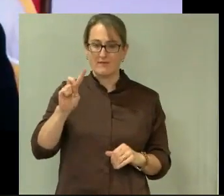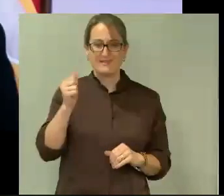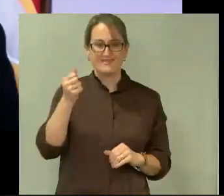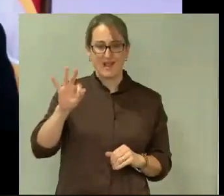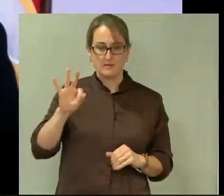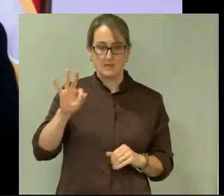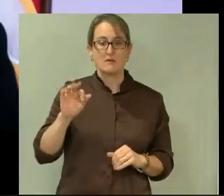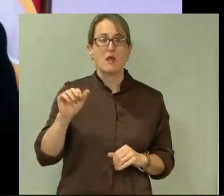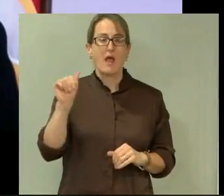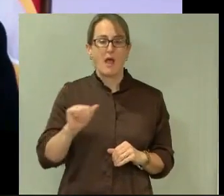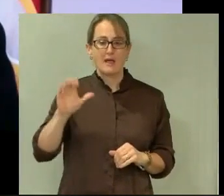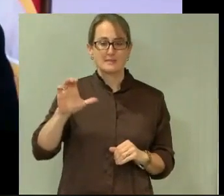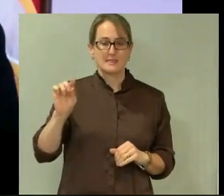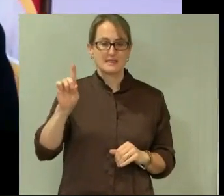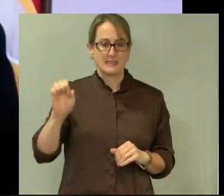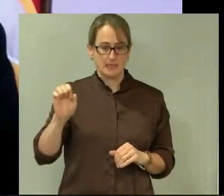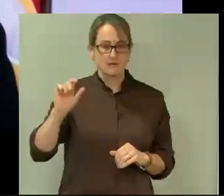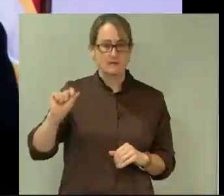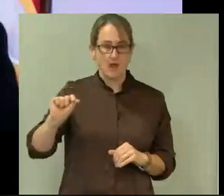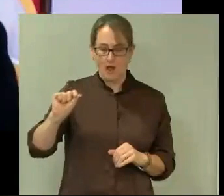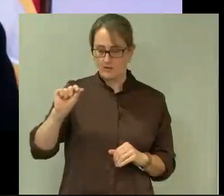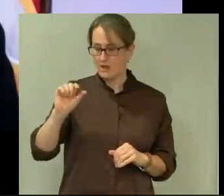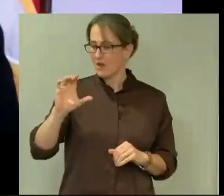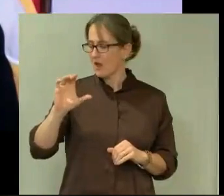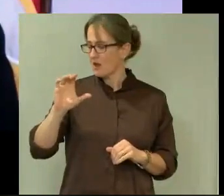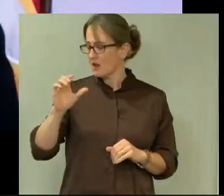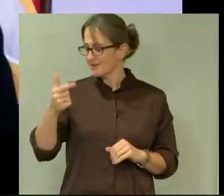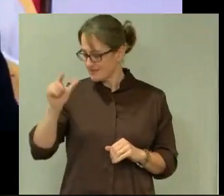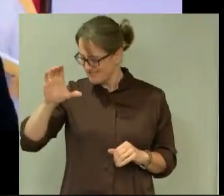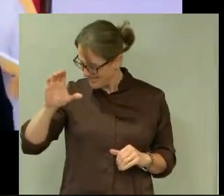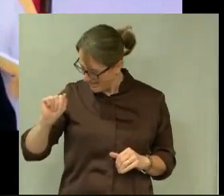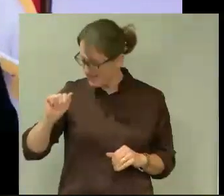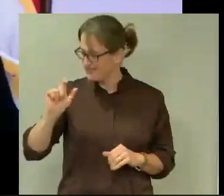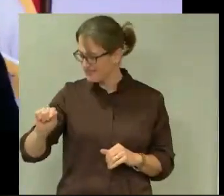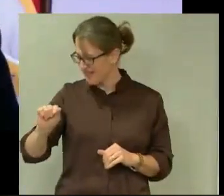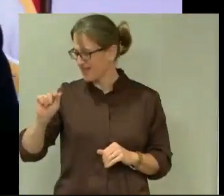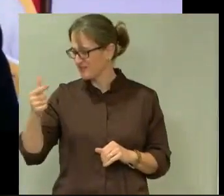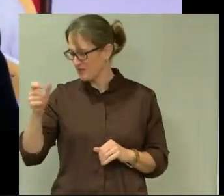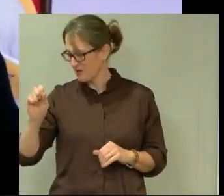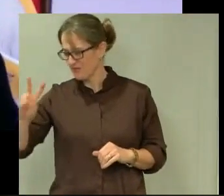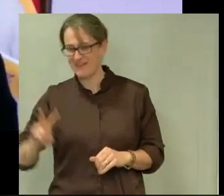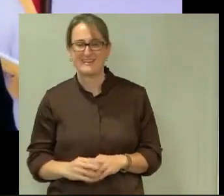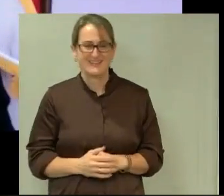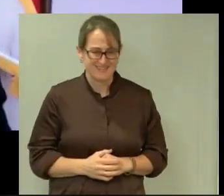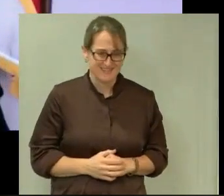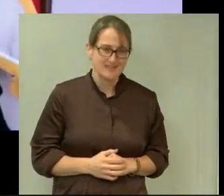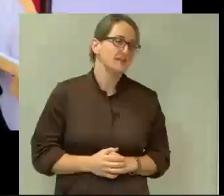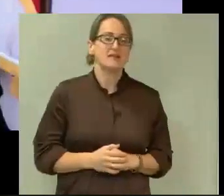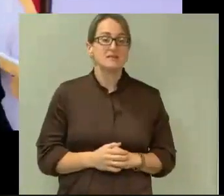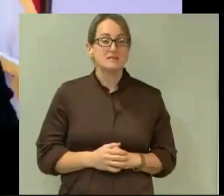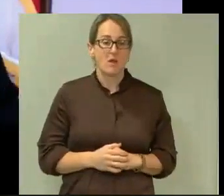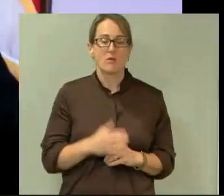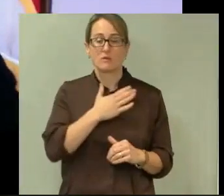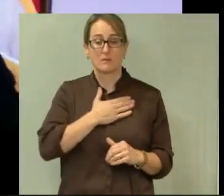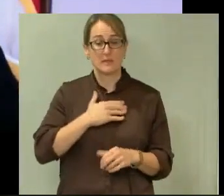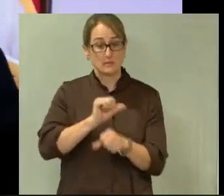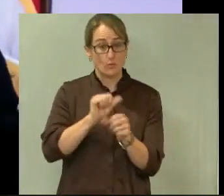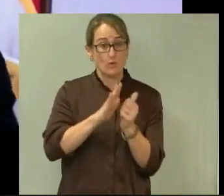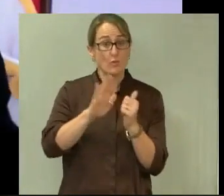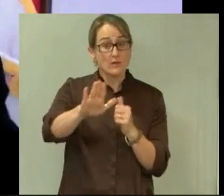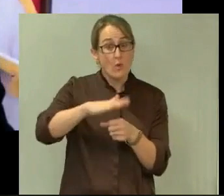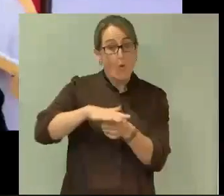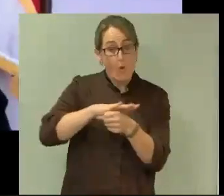covid19@cde.ca.gov. Call us, text us as you're doing. We want to hear from you. and certainly work through your associations, as all